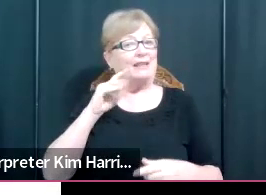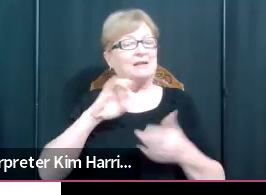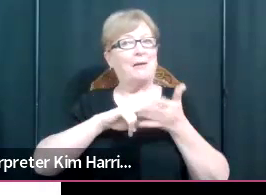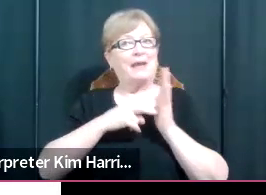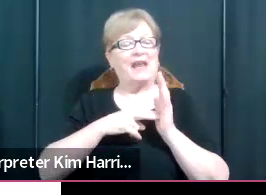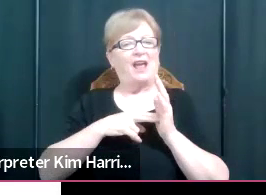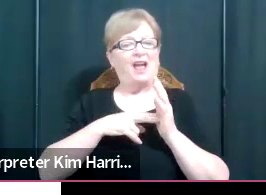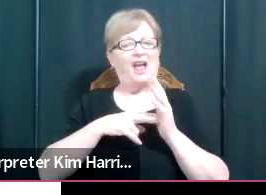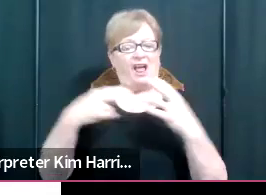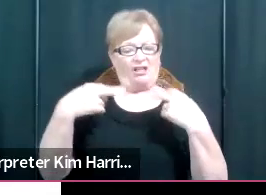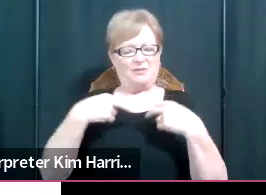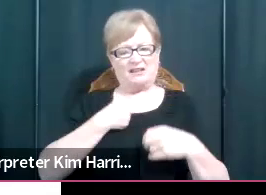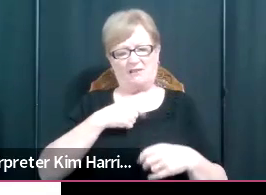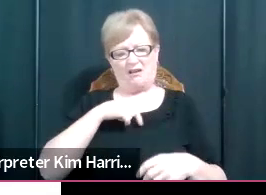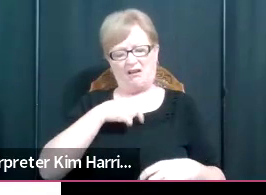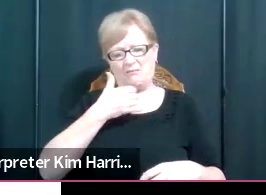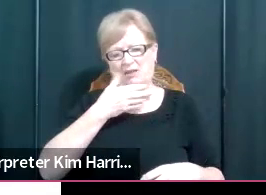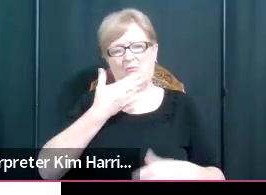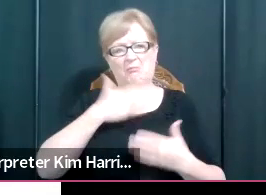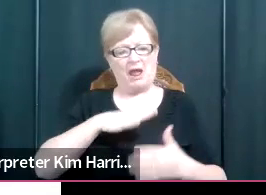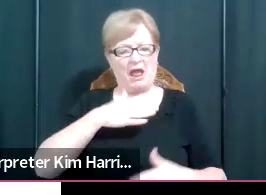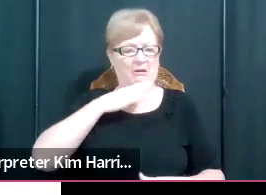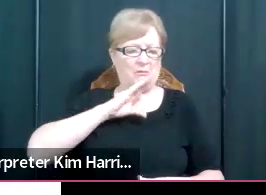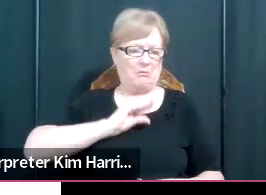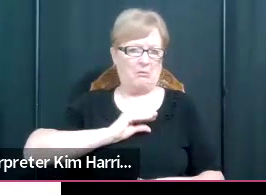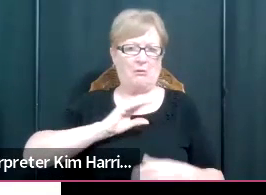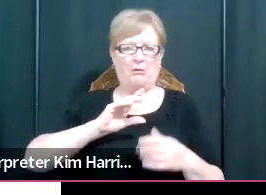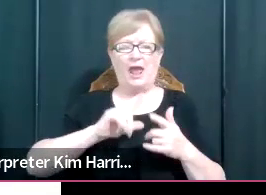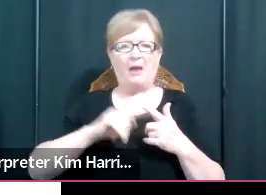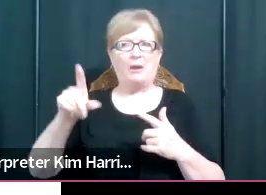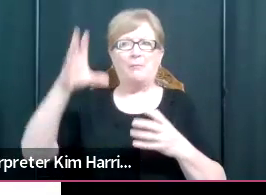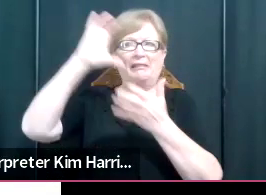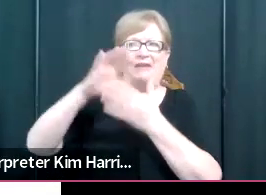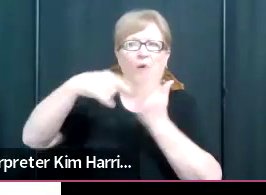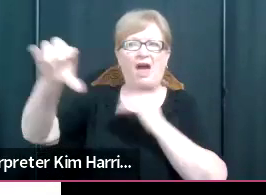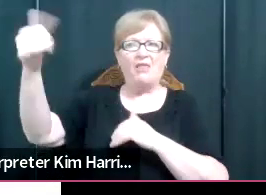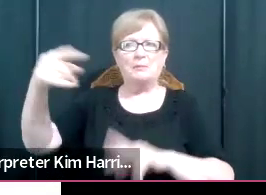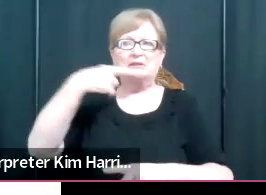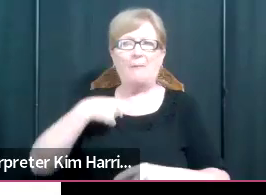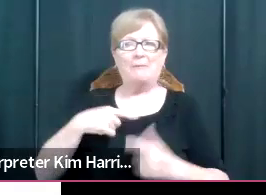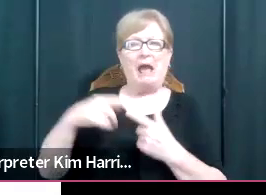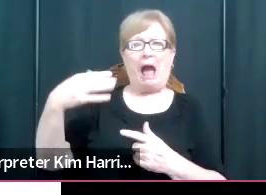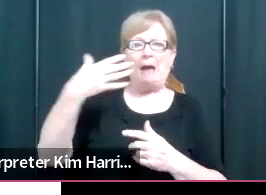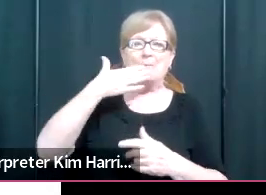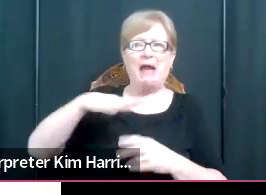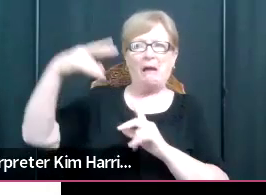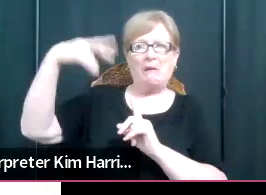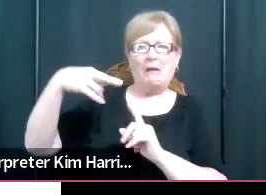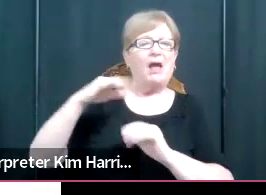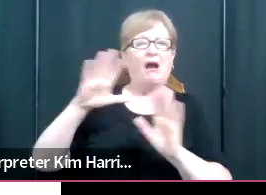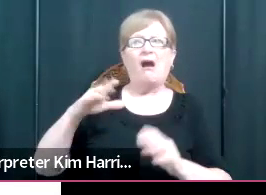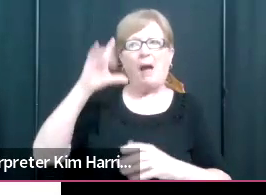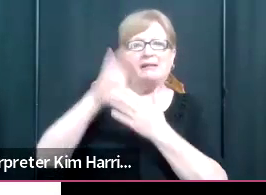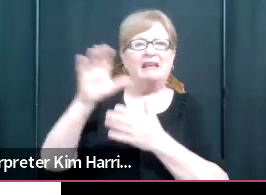start believing all the ableist messages that we get as people with disabilities. So it's important